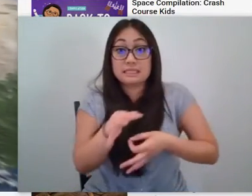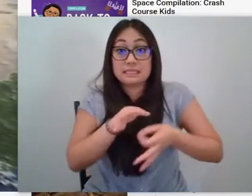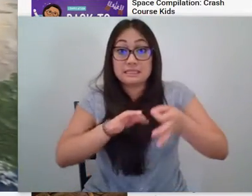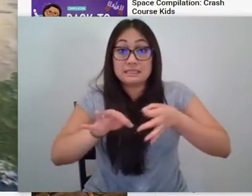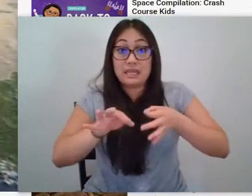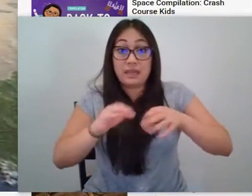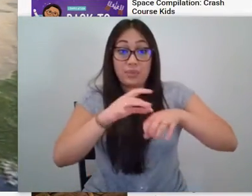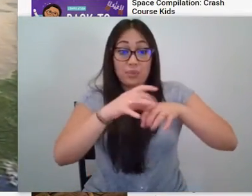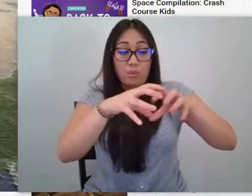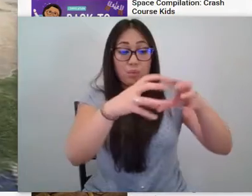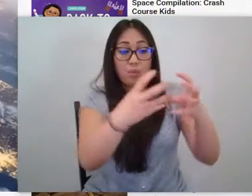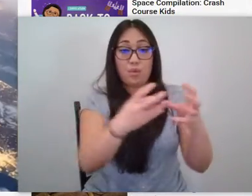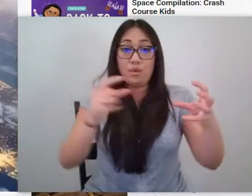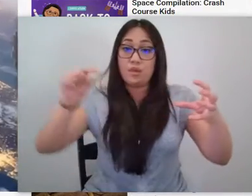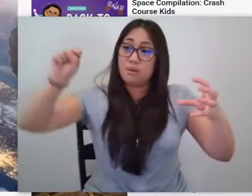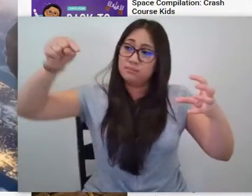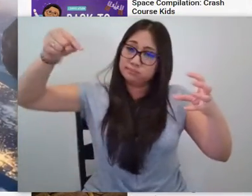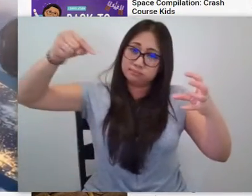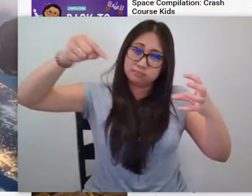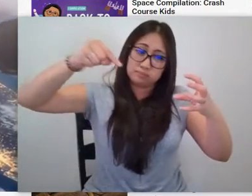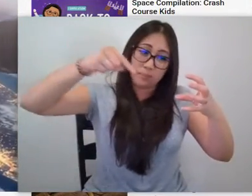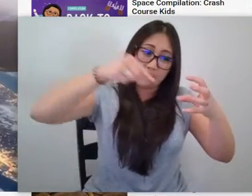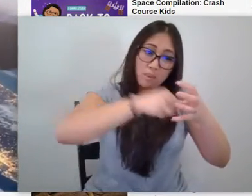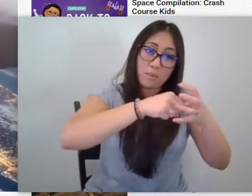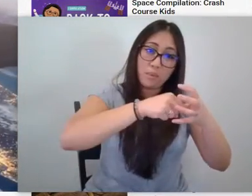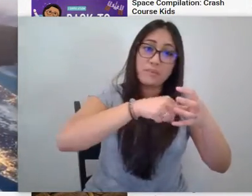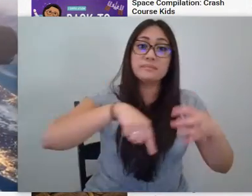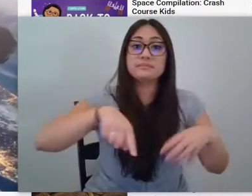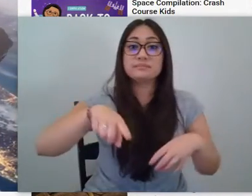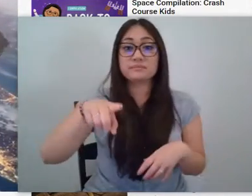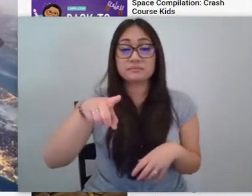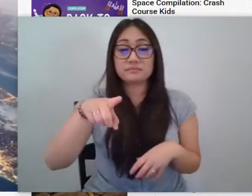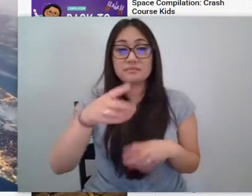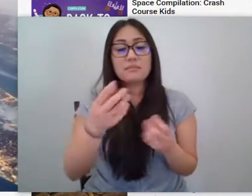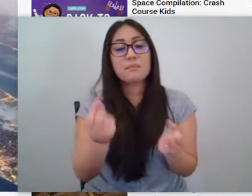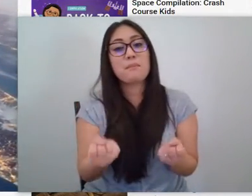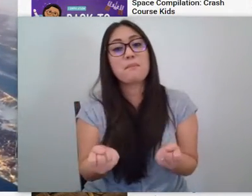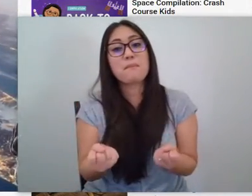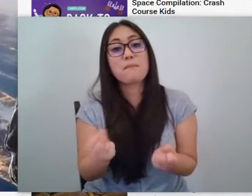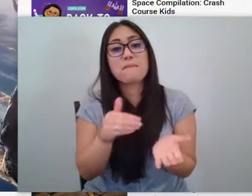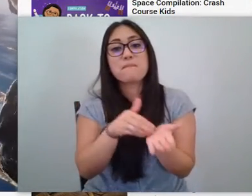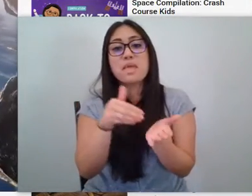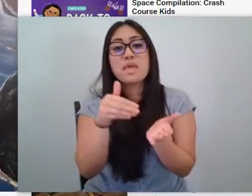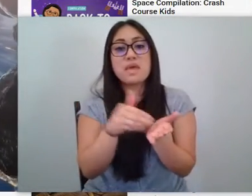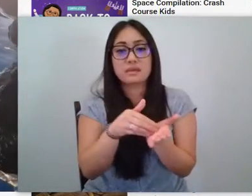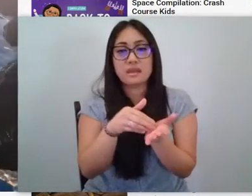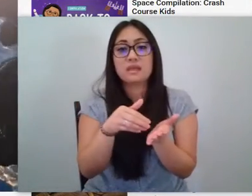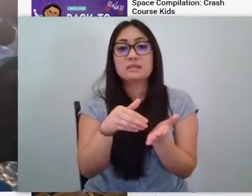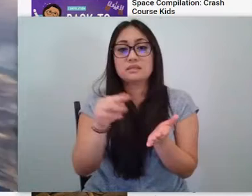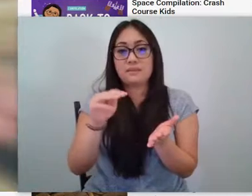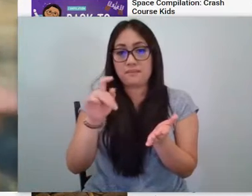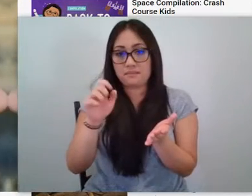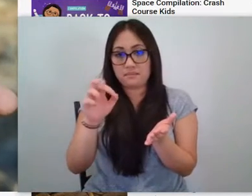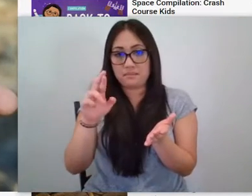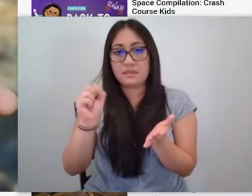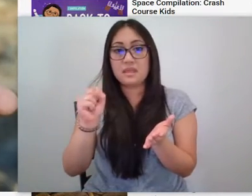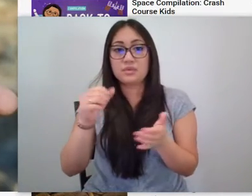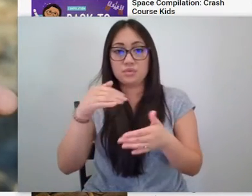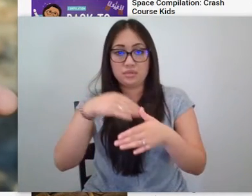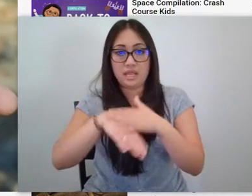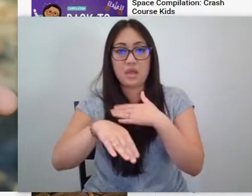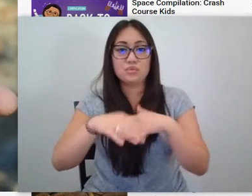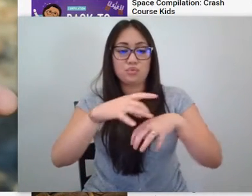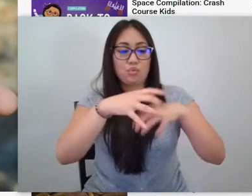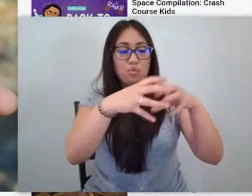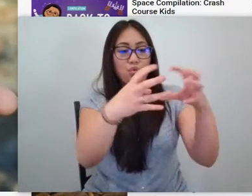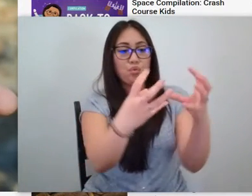Earth's surface. Millions of meteors enter the Earth's atmosphere every day. However, very few of